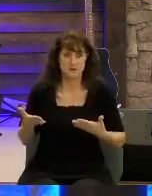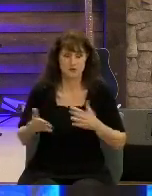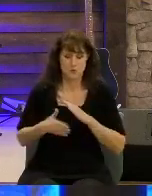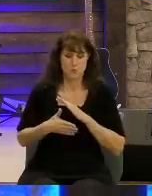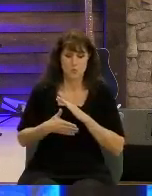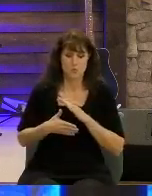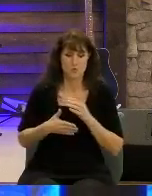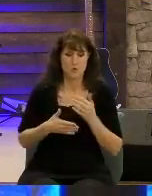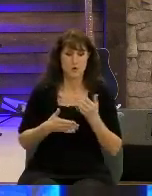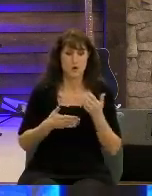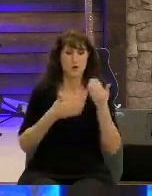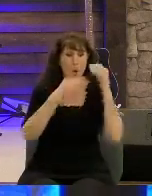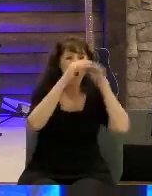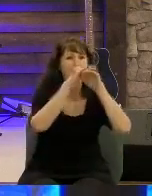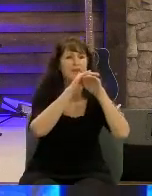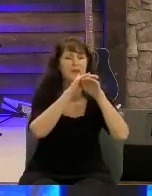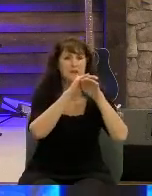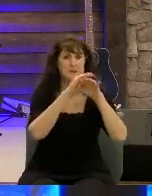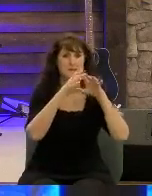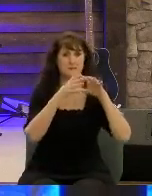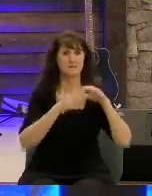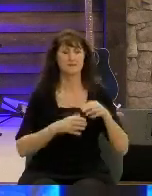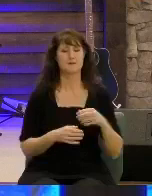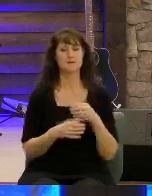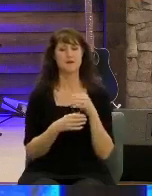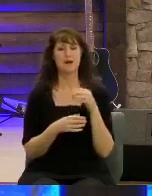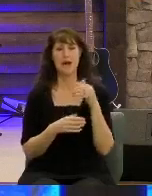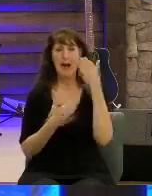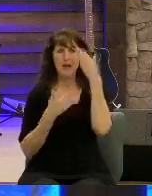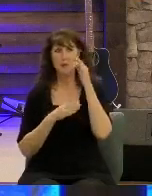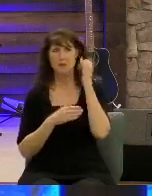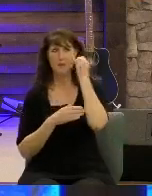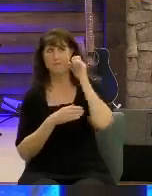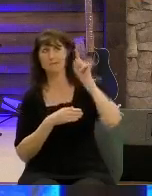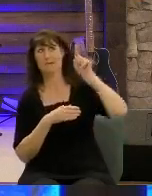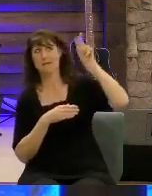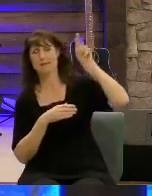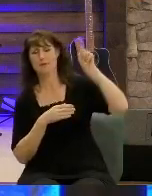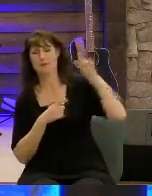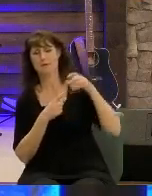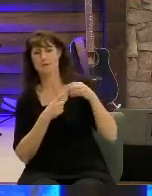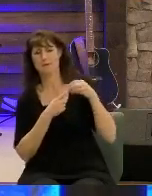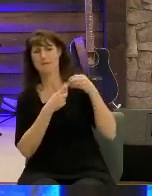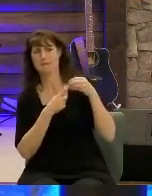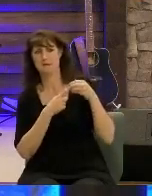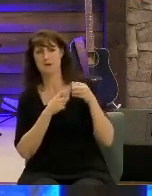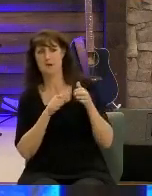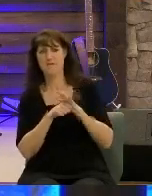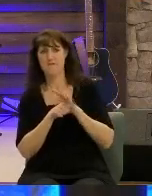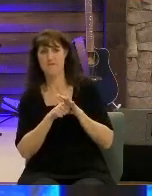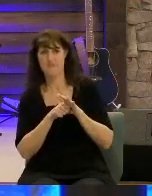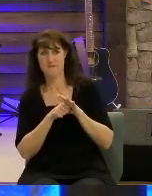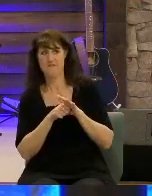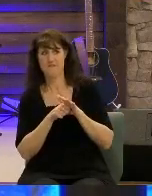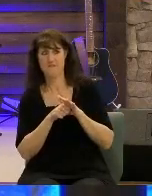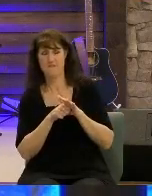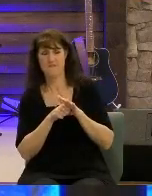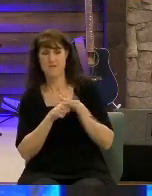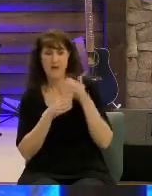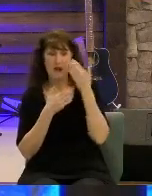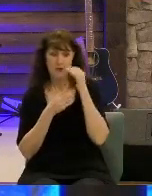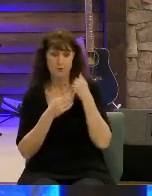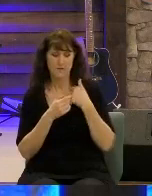I wasn't willing to go all in. I didn't know if he was the one, right? I didn't know. I didn't know if I could say,